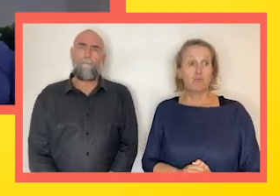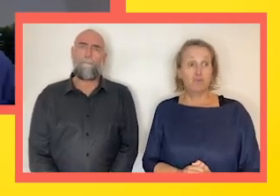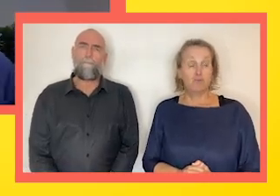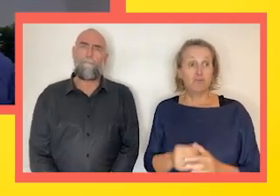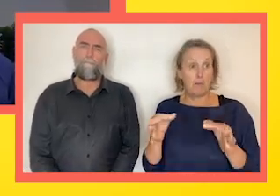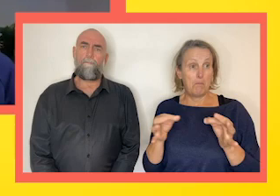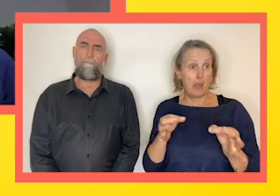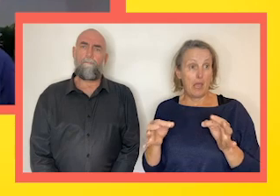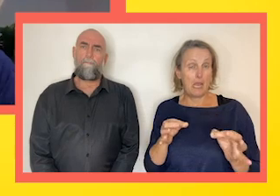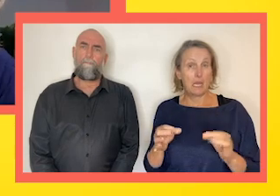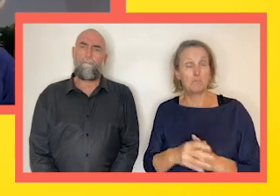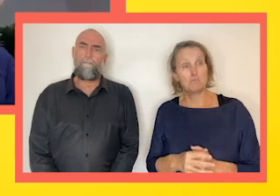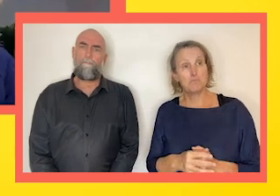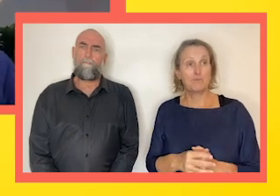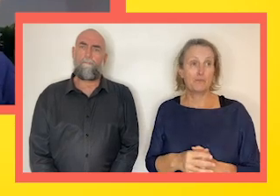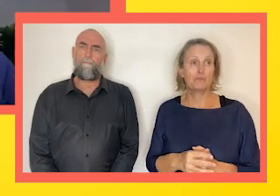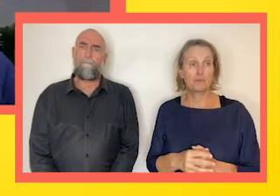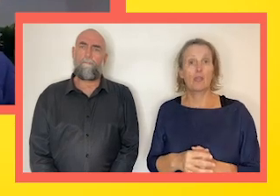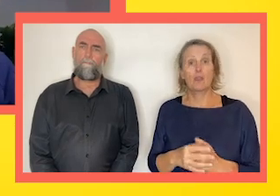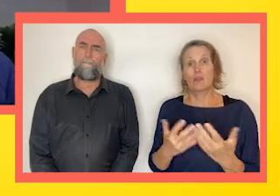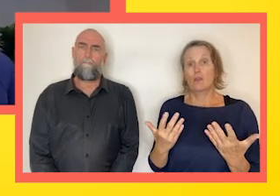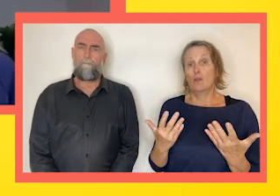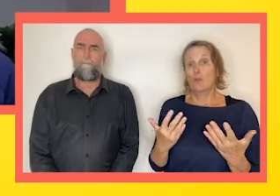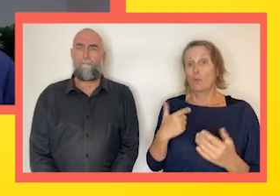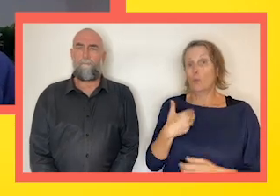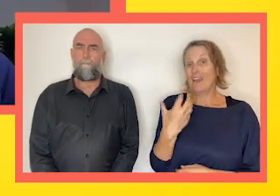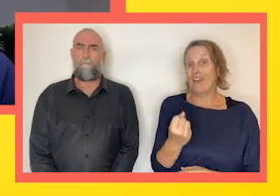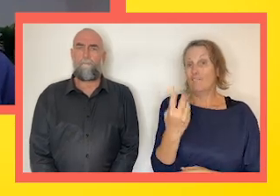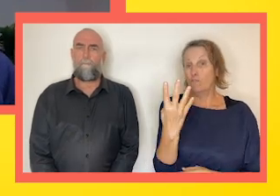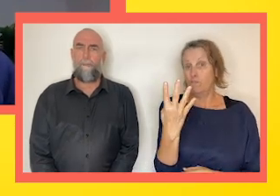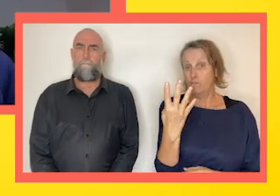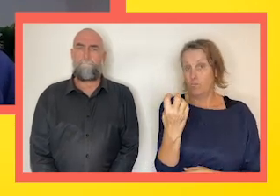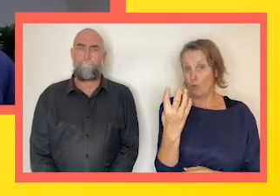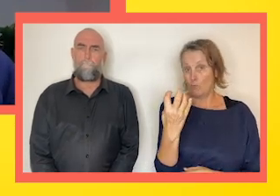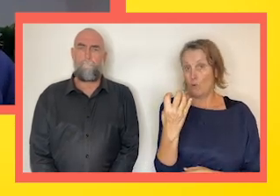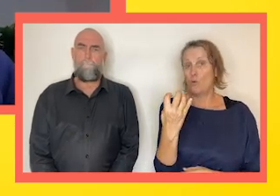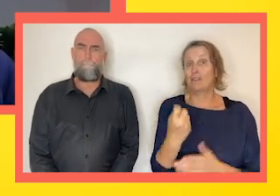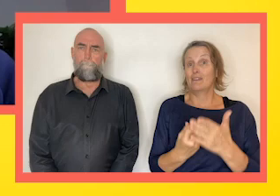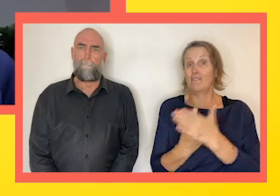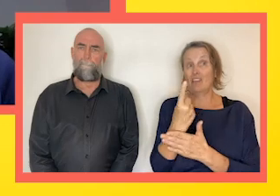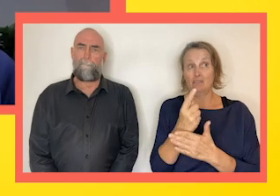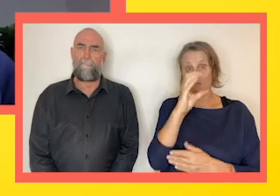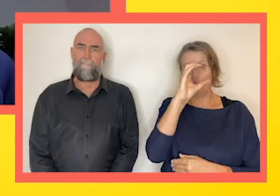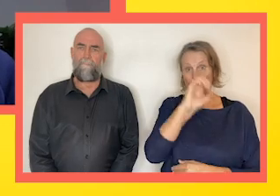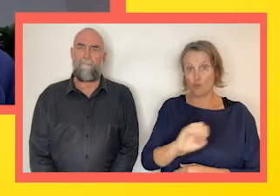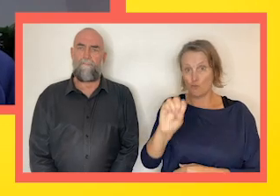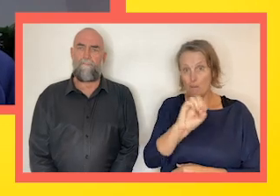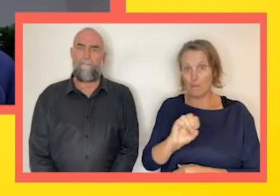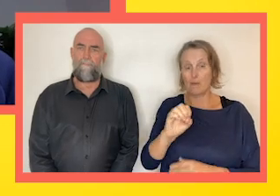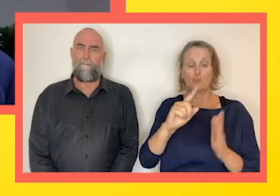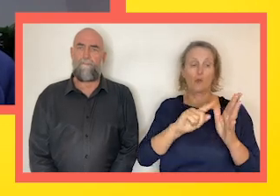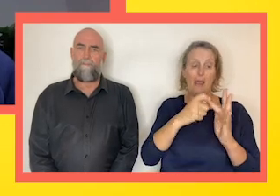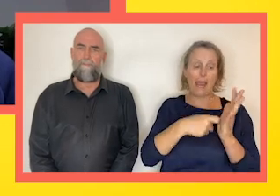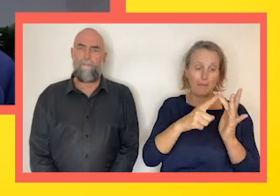The next 4 months, we have basically picked 4 qualifying events over here in Europe. So there'll